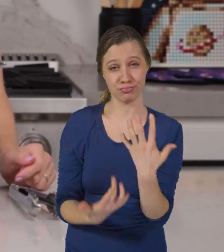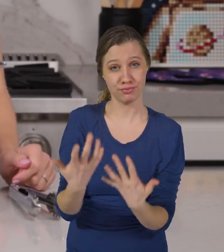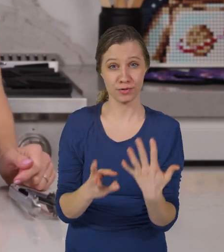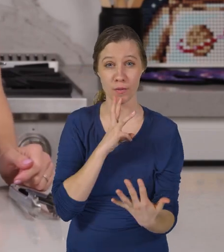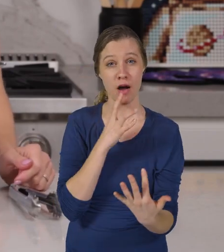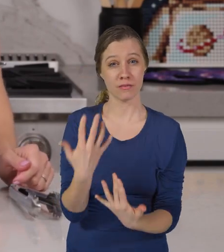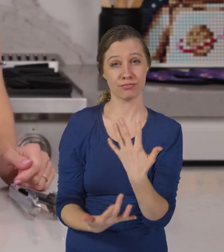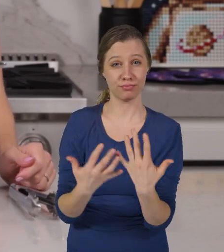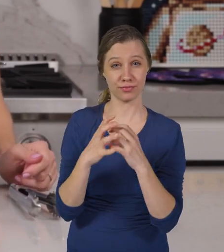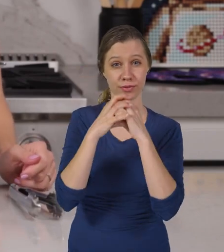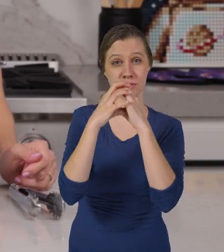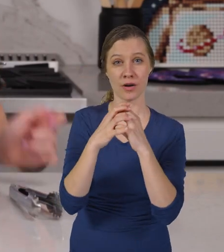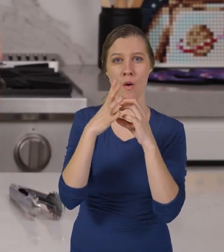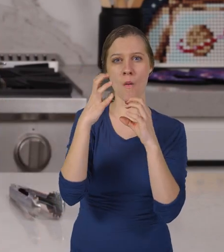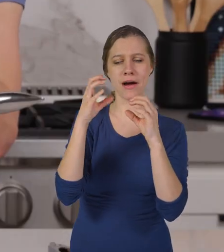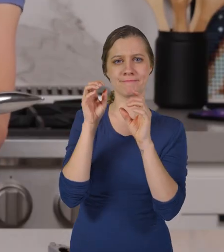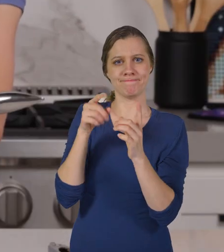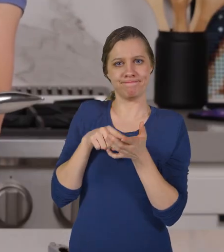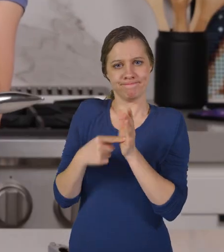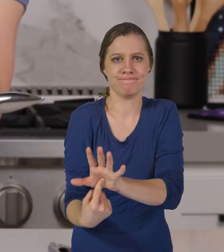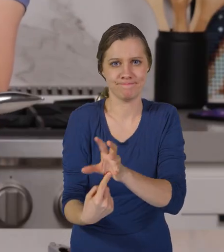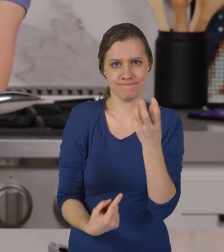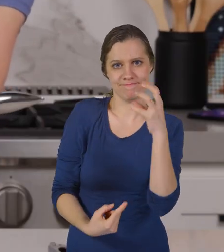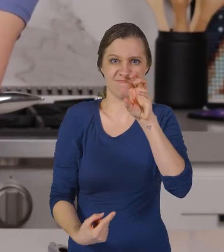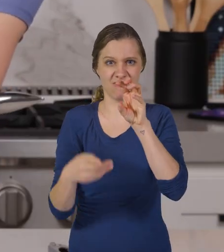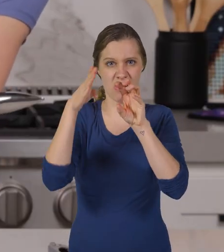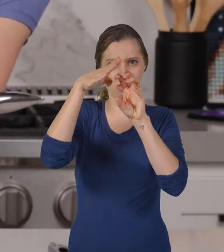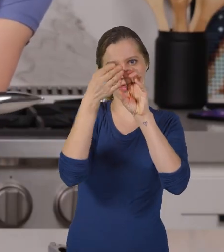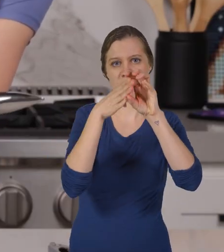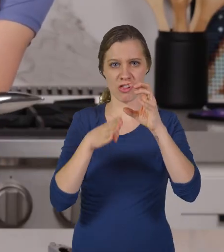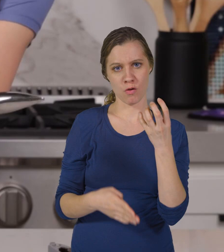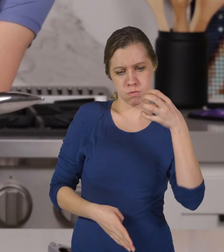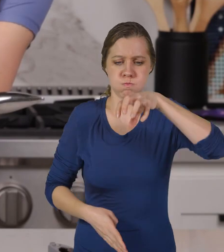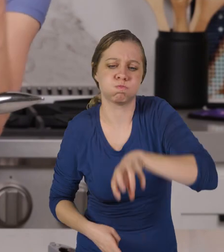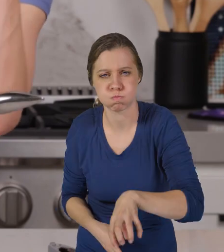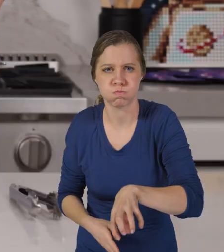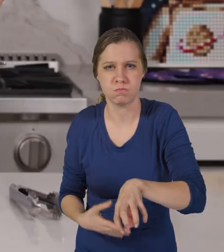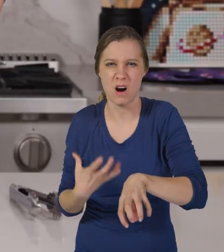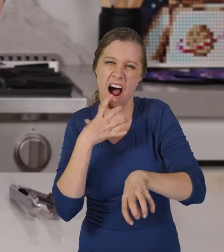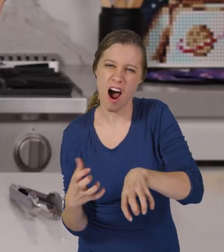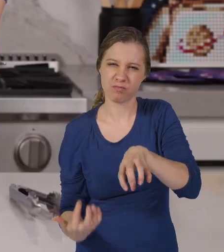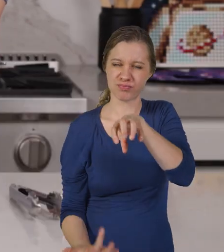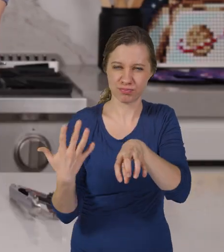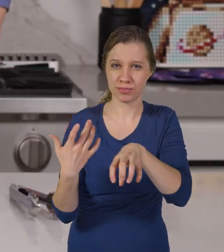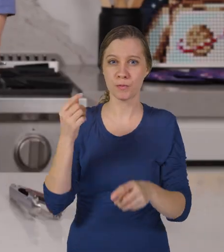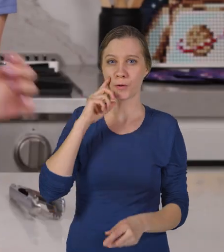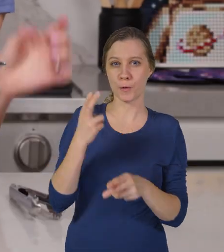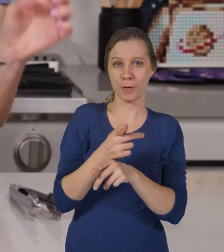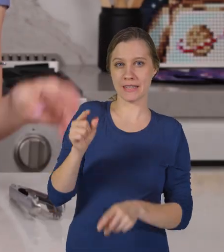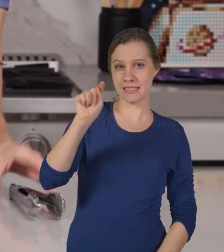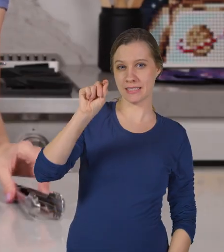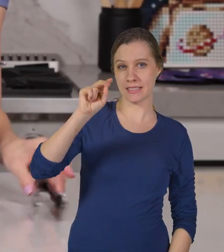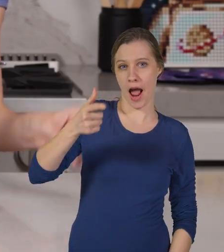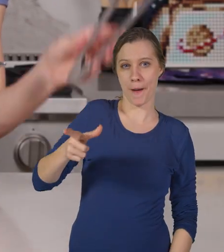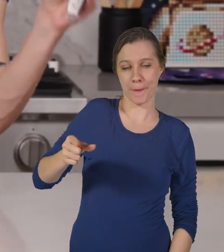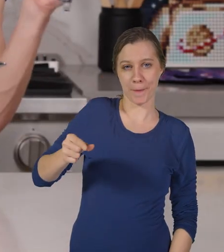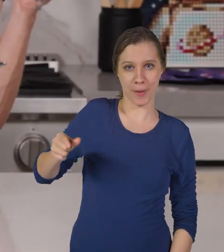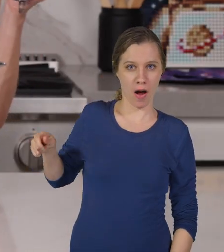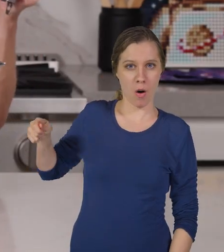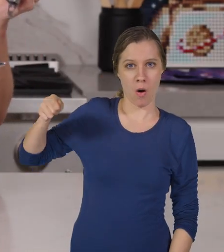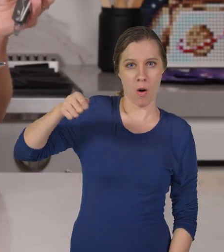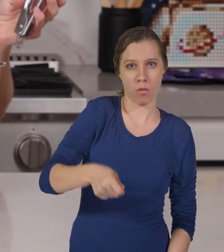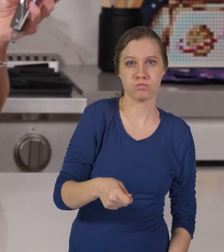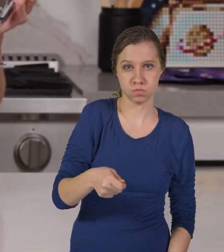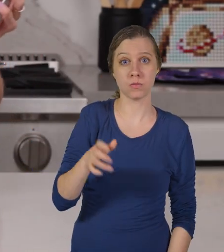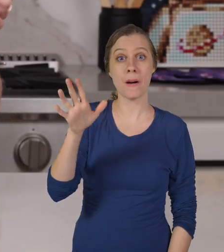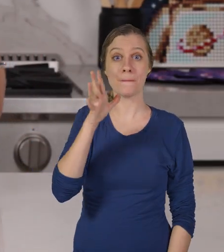ping pong ball in the boiling water. And we want to expose the dented side to the hot boiling water. So, I'm going to use my tongs